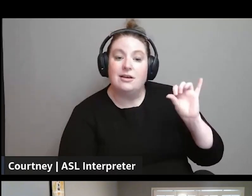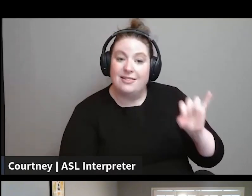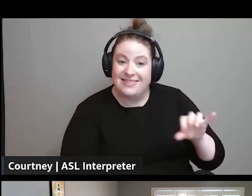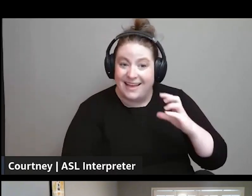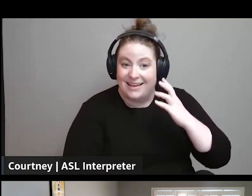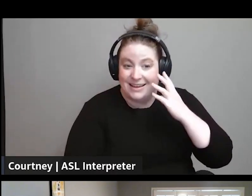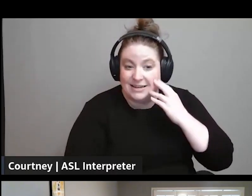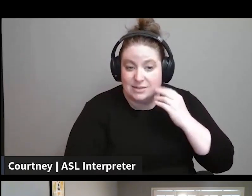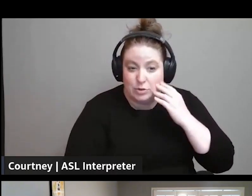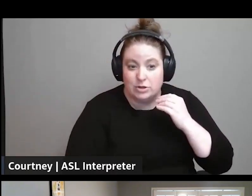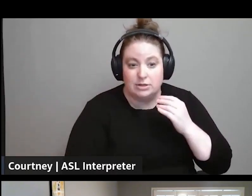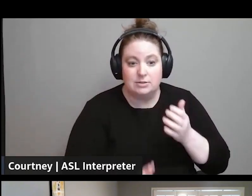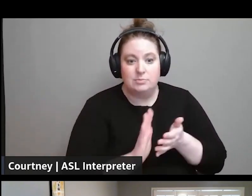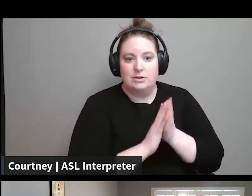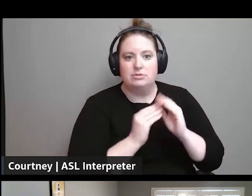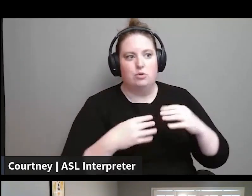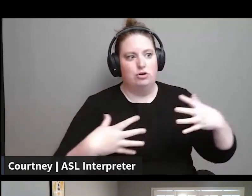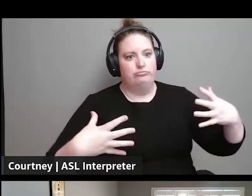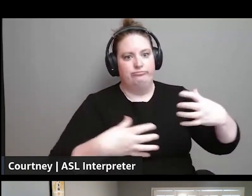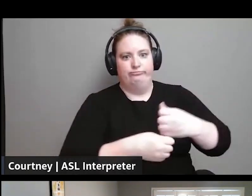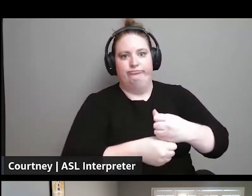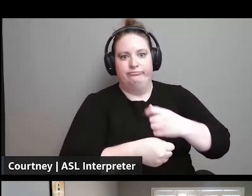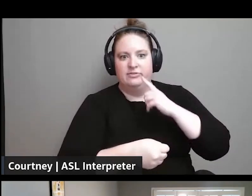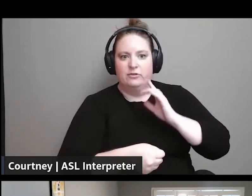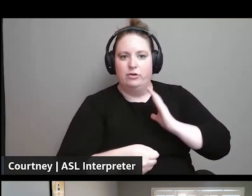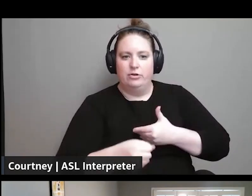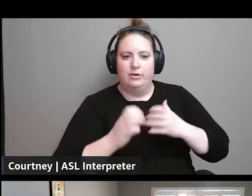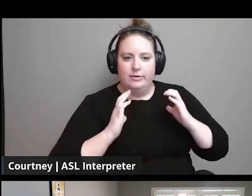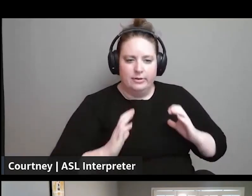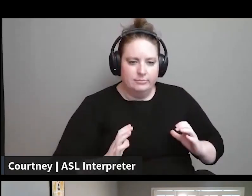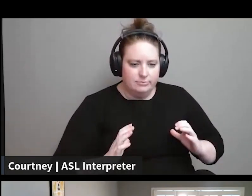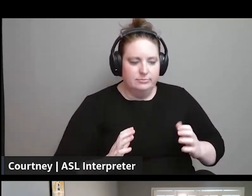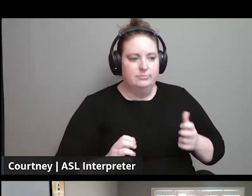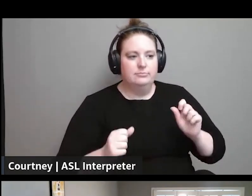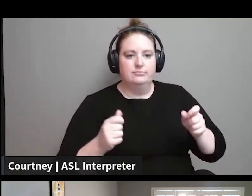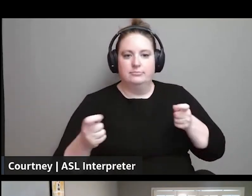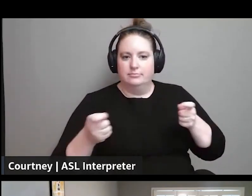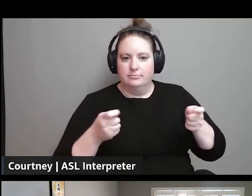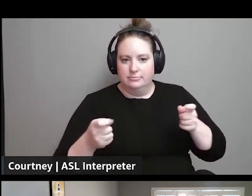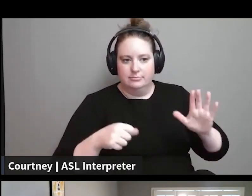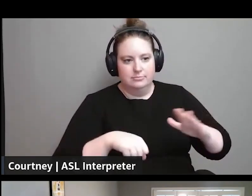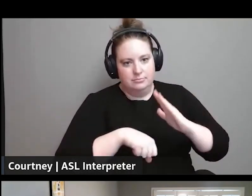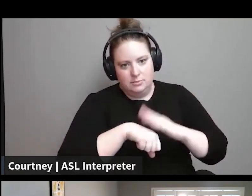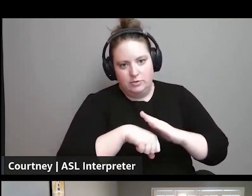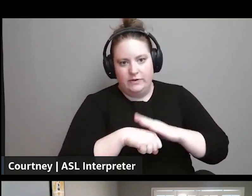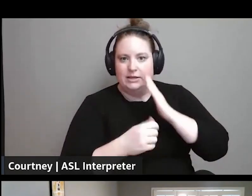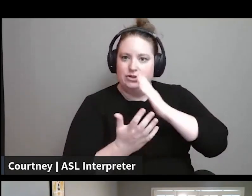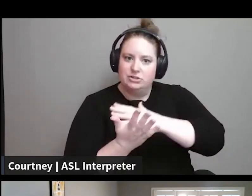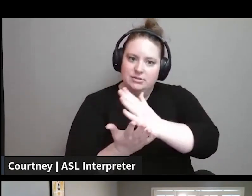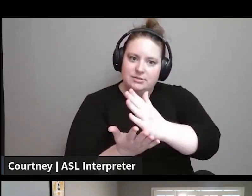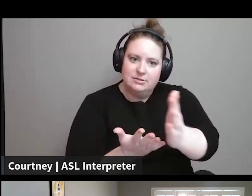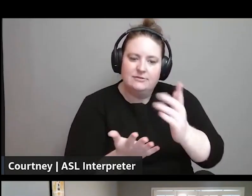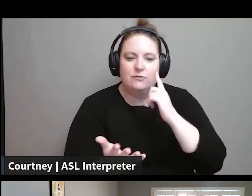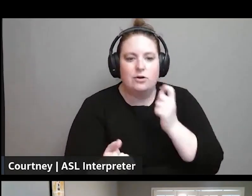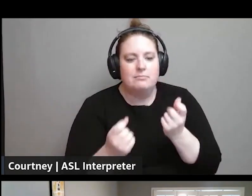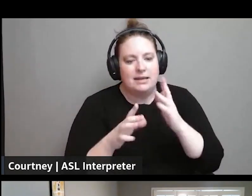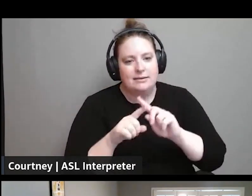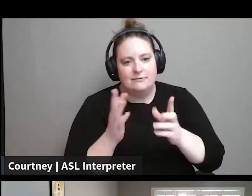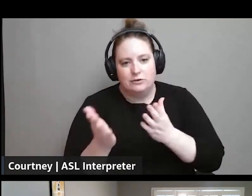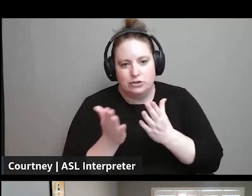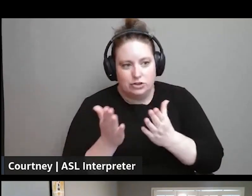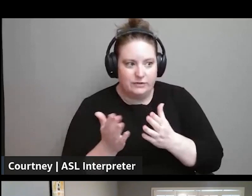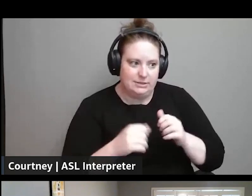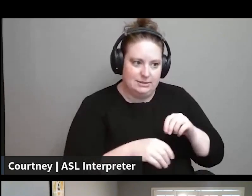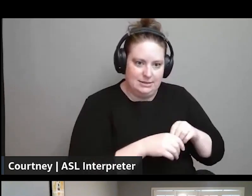experience in a more consolidated manner for our customers. They can manage their notifications across different services within the